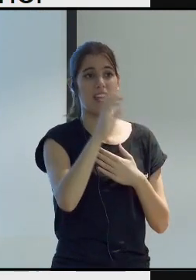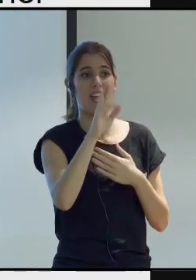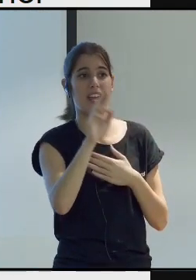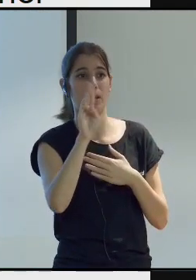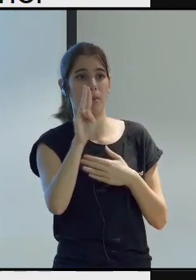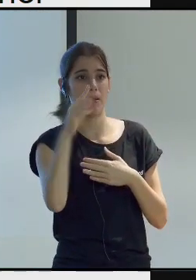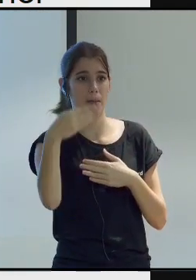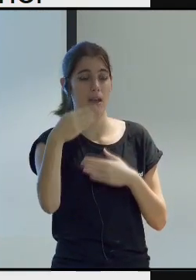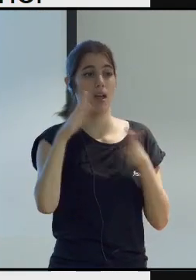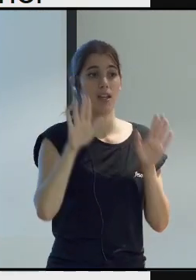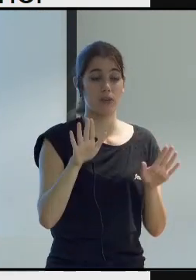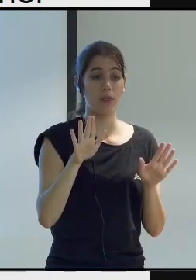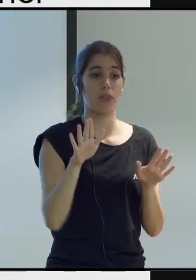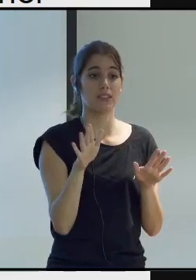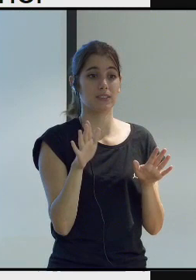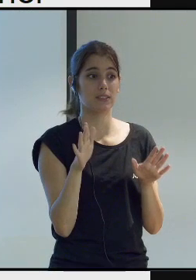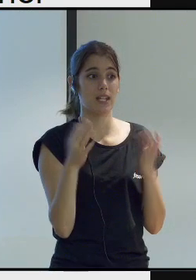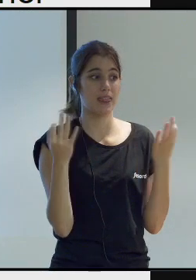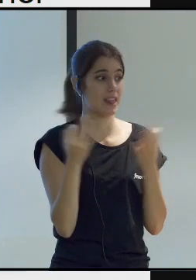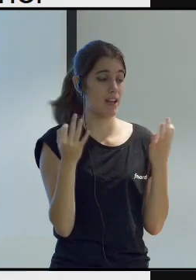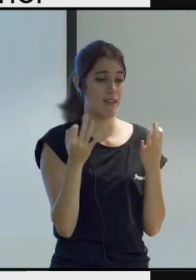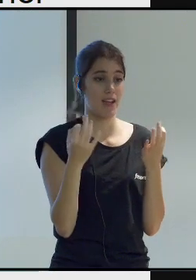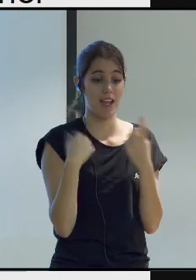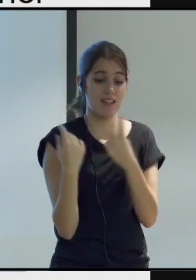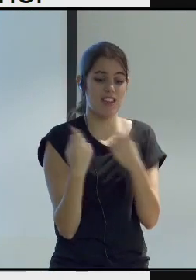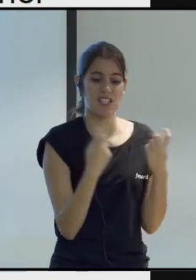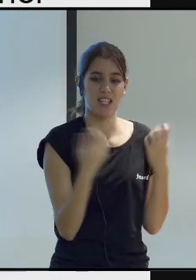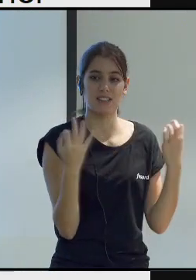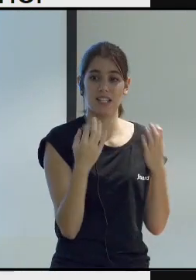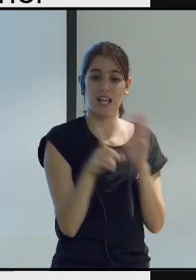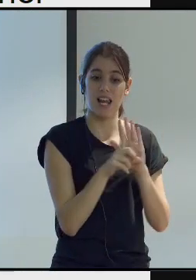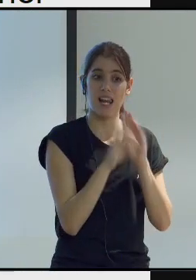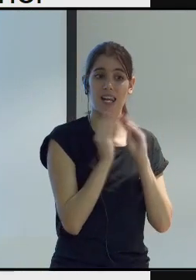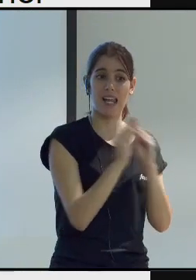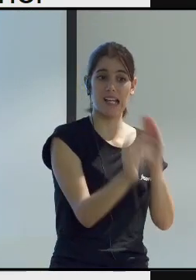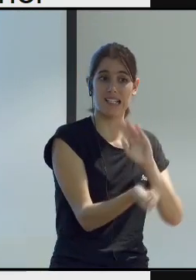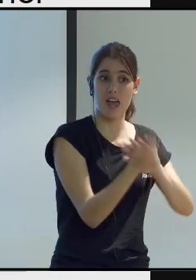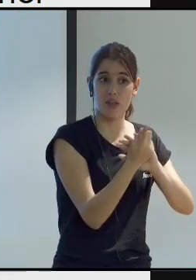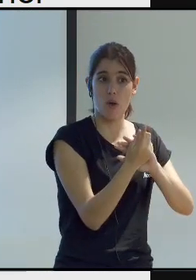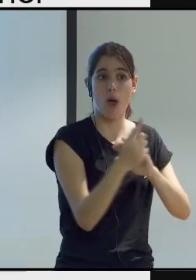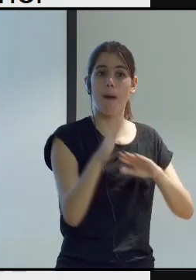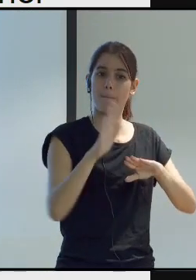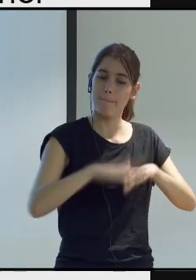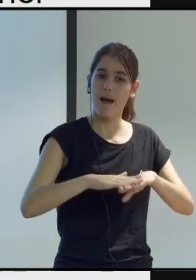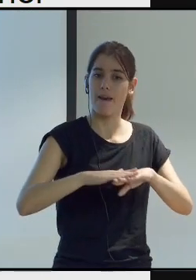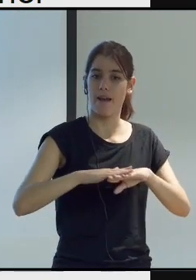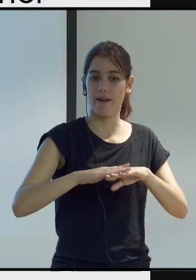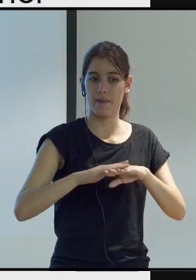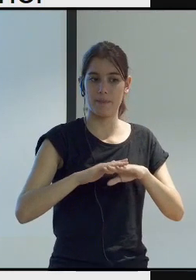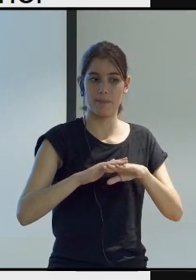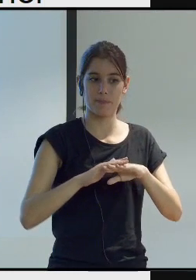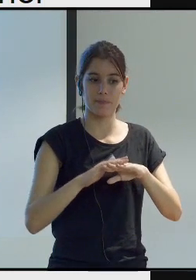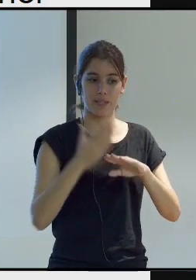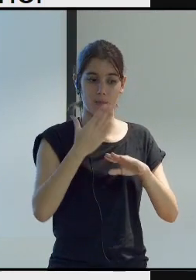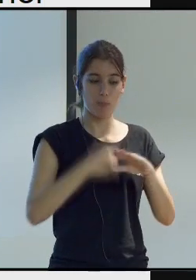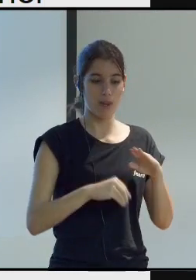really legal legislation to change in order to be able to reclaim our rights. Going to court is